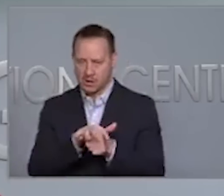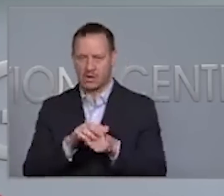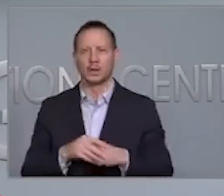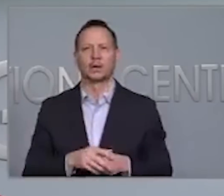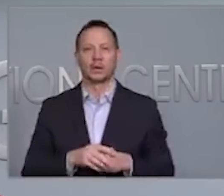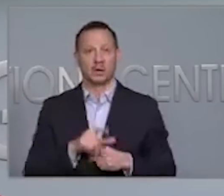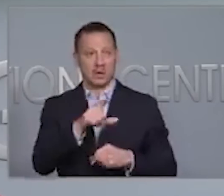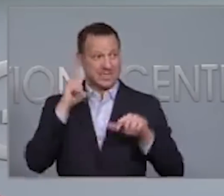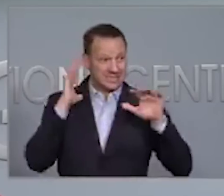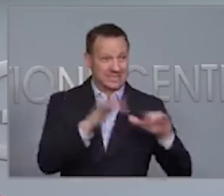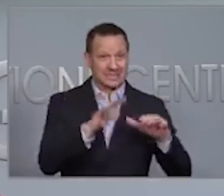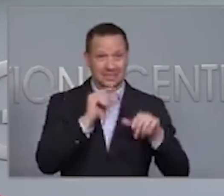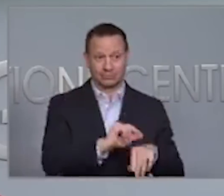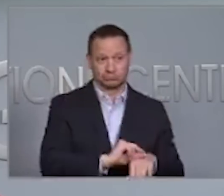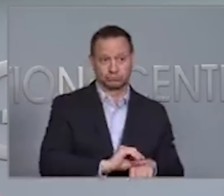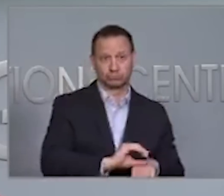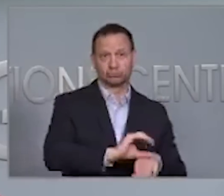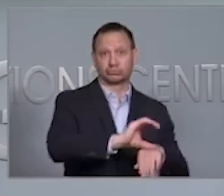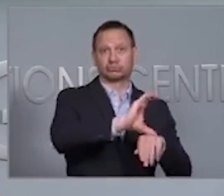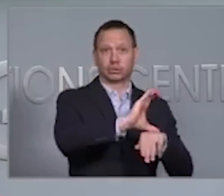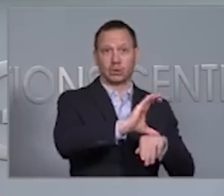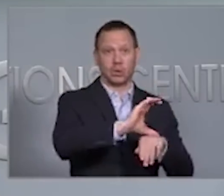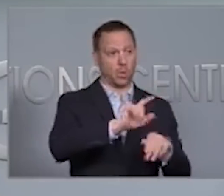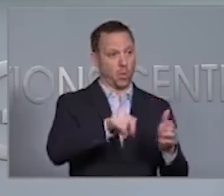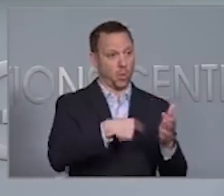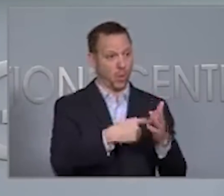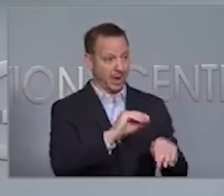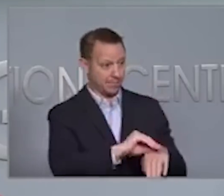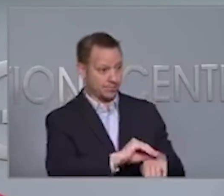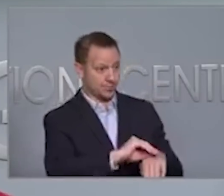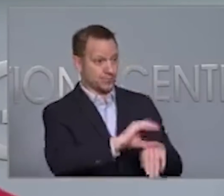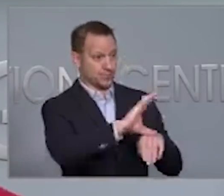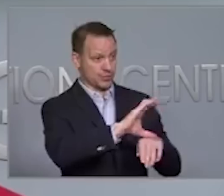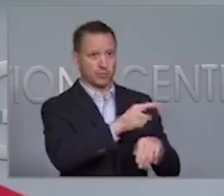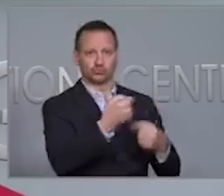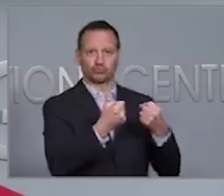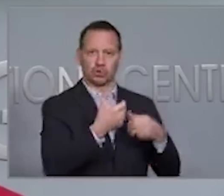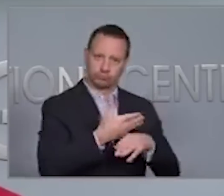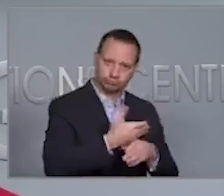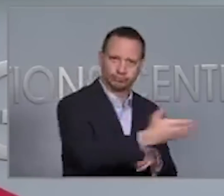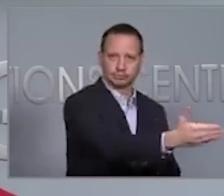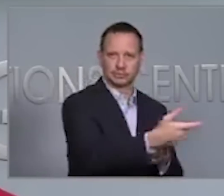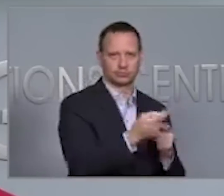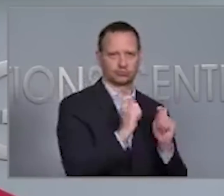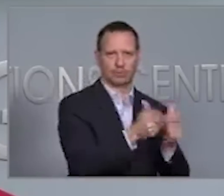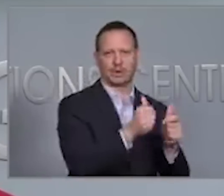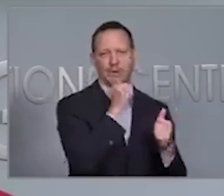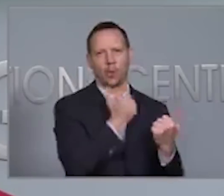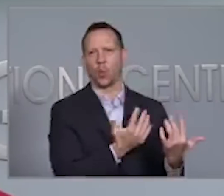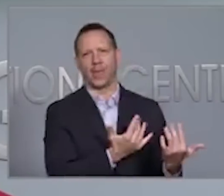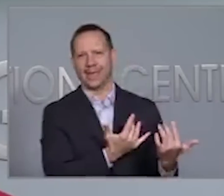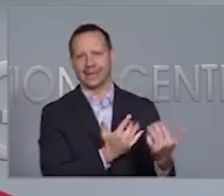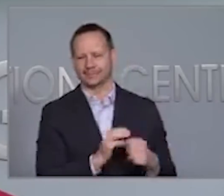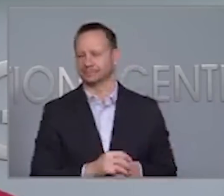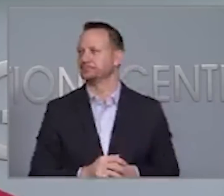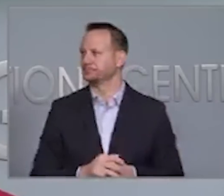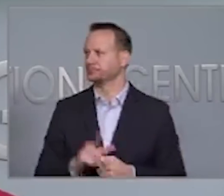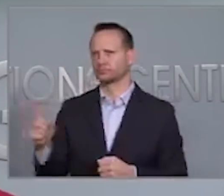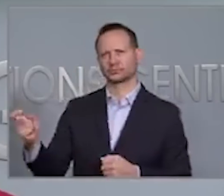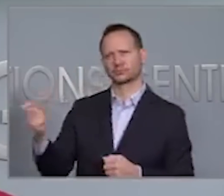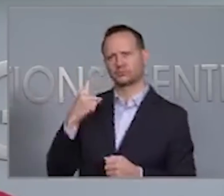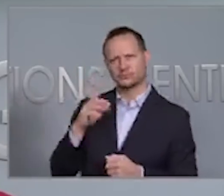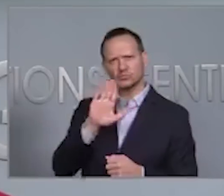or the snow and ice and sleet off the roads as it accumulates. As a follow-up, is there any change in strategy in terms of the staffing